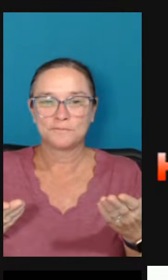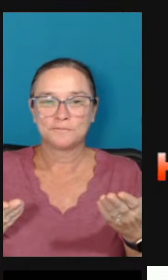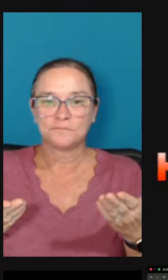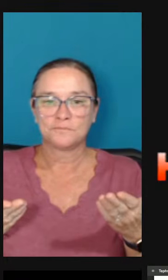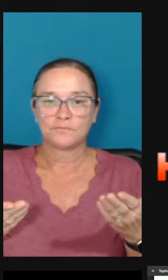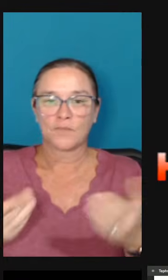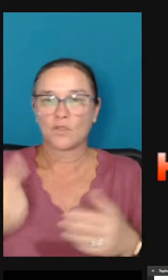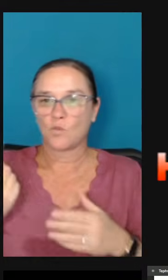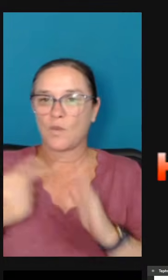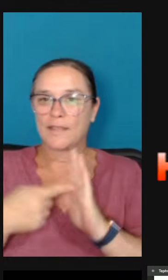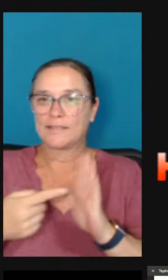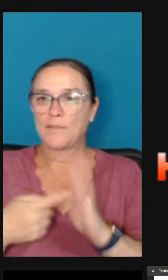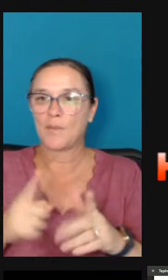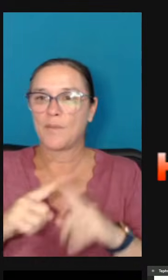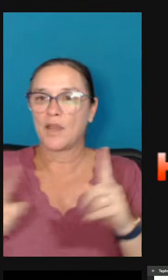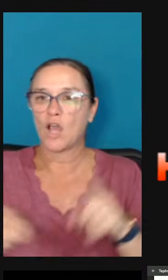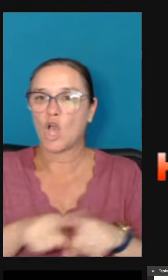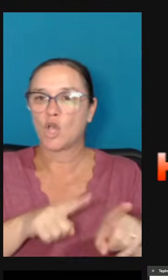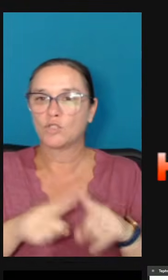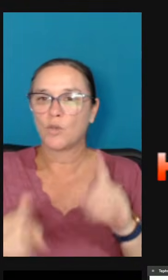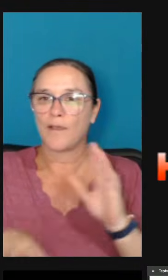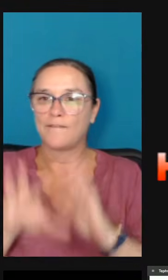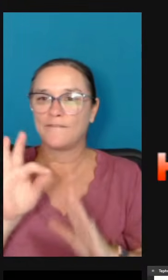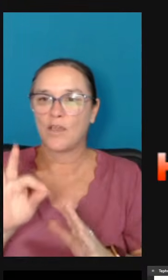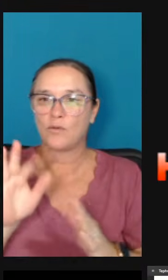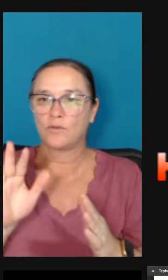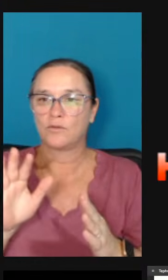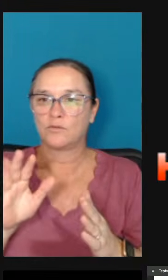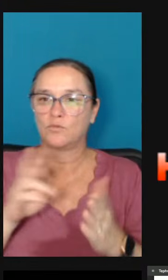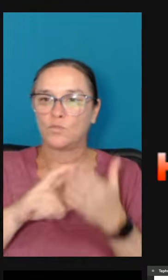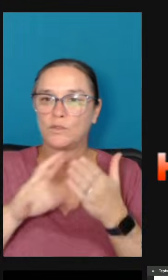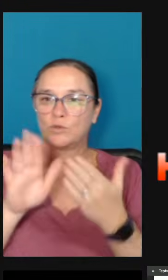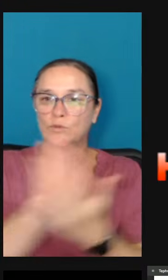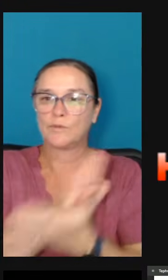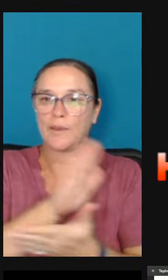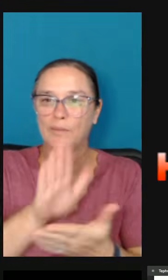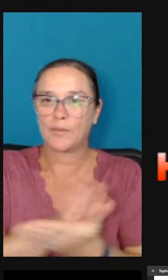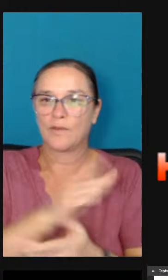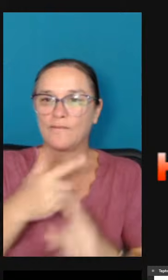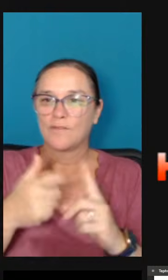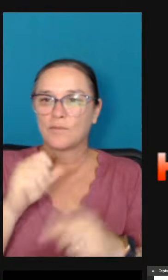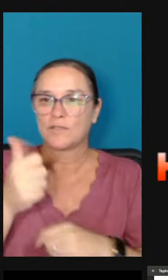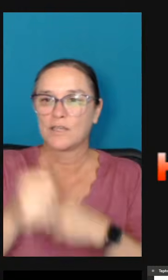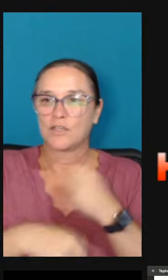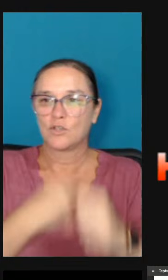example of that. But I also found this paper from about 10 years ago